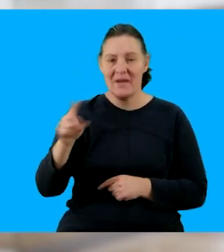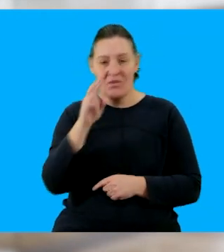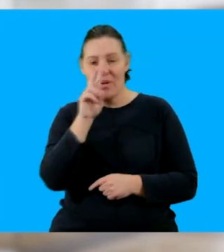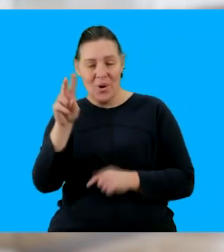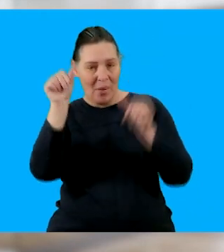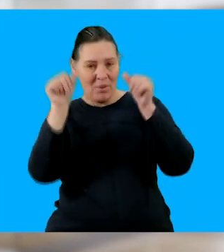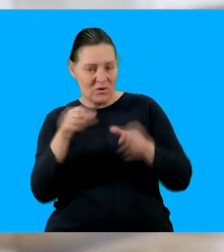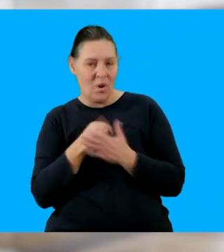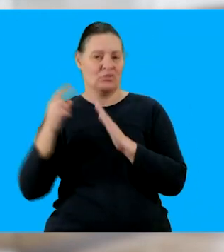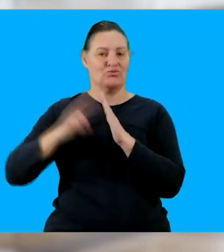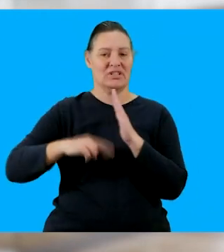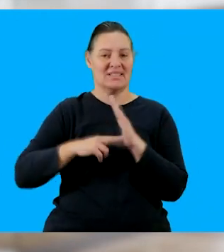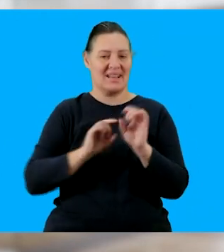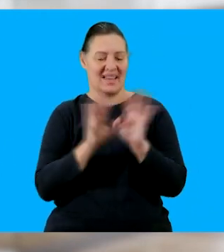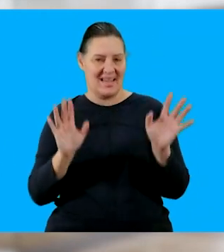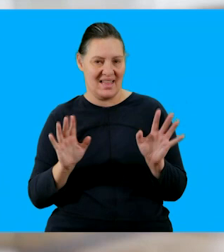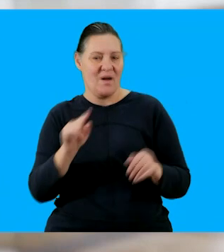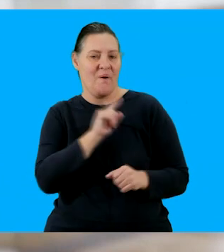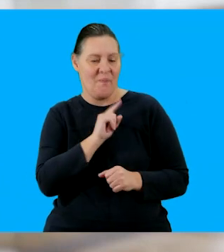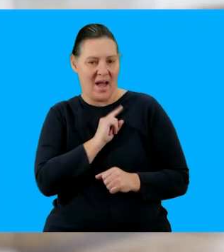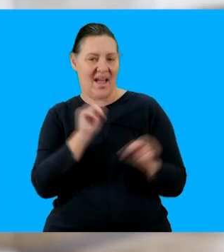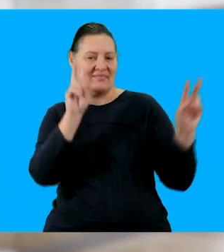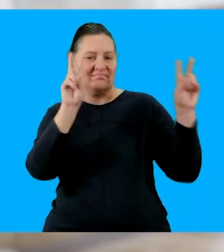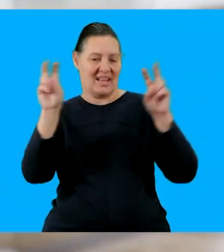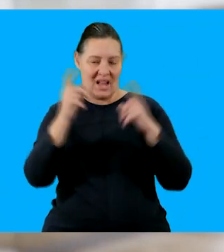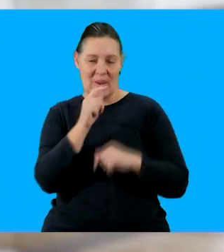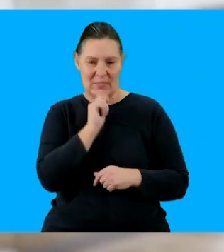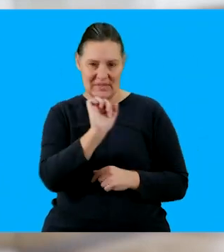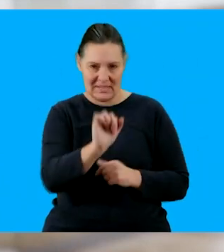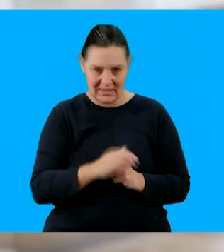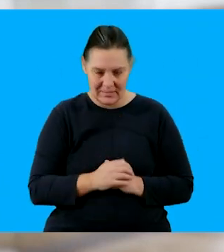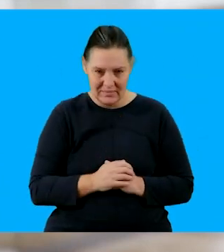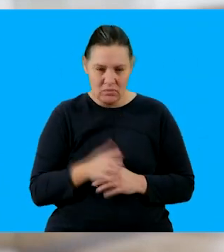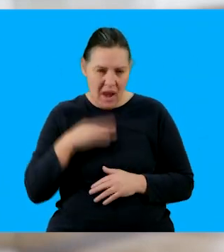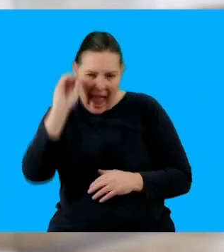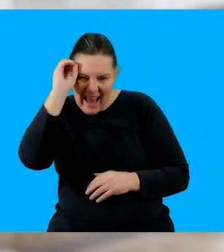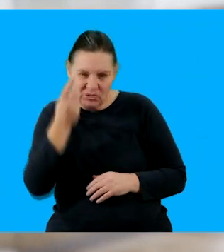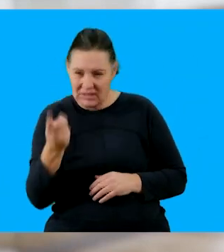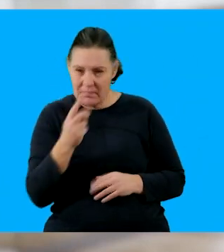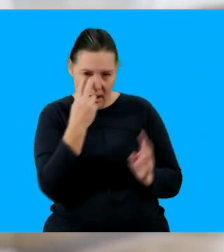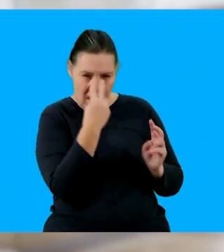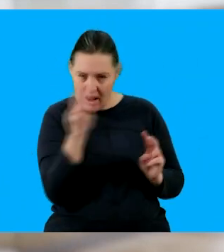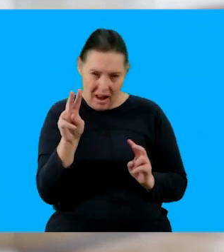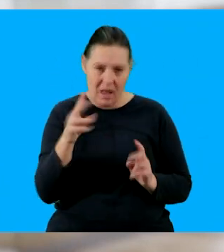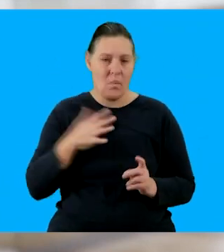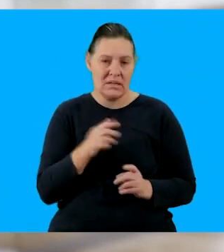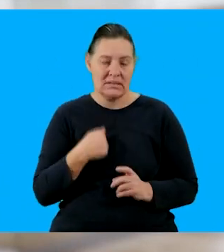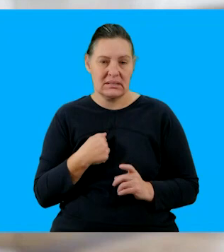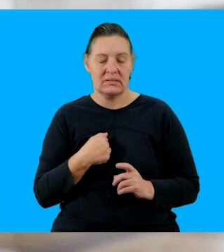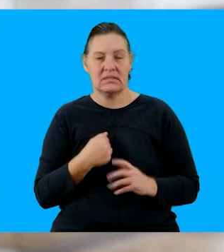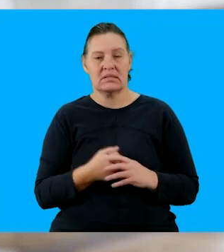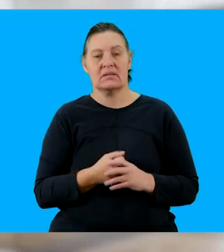at the poster would want to read because of the title that you have used. So it has to draw the attention of the